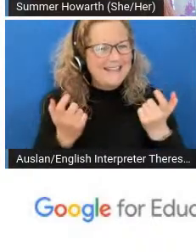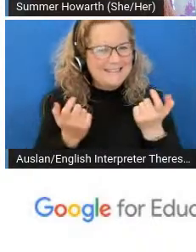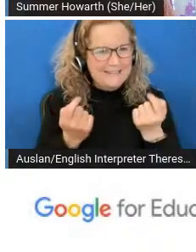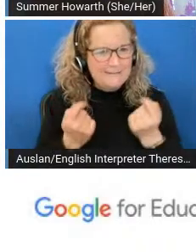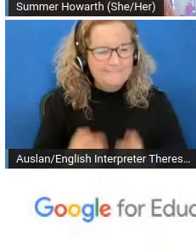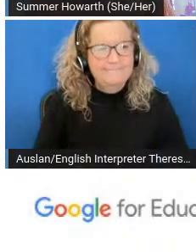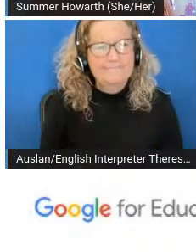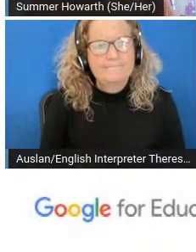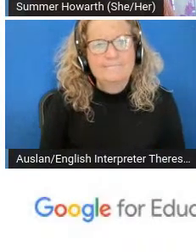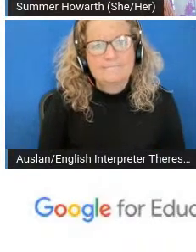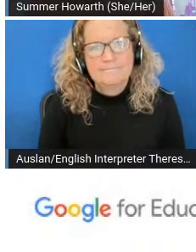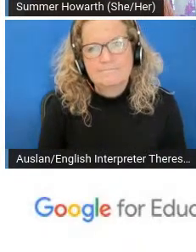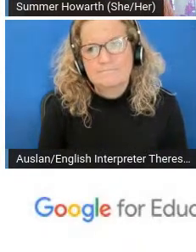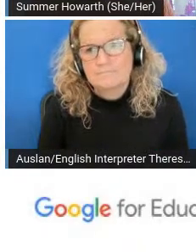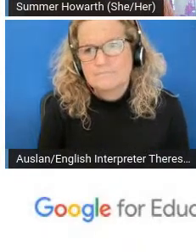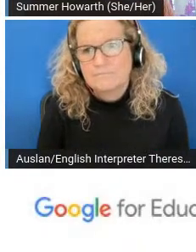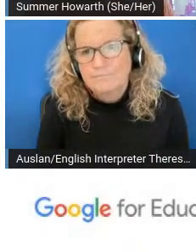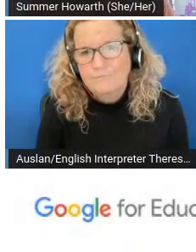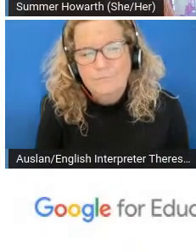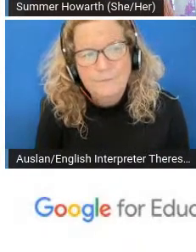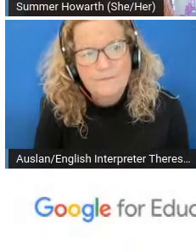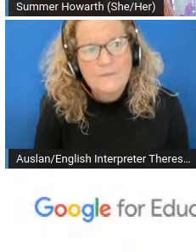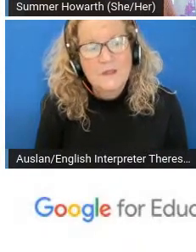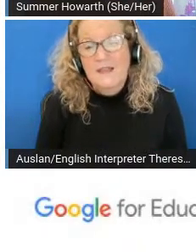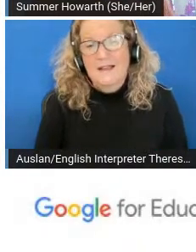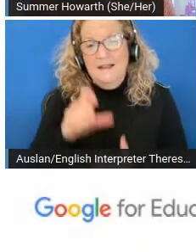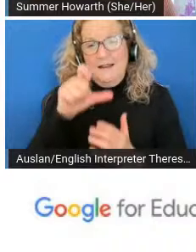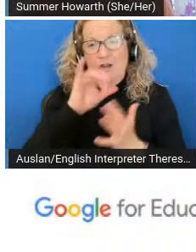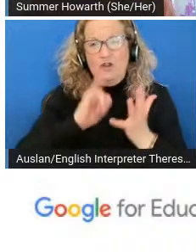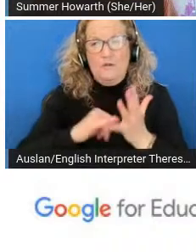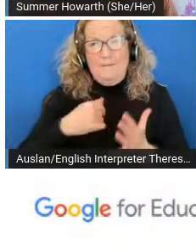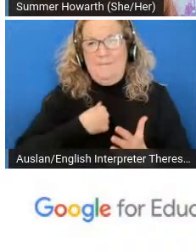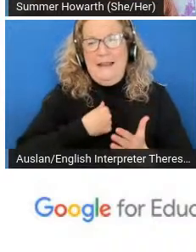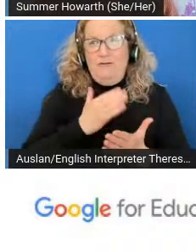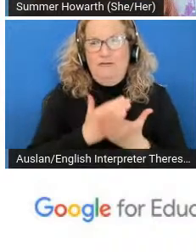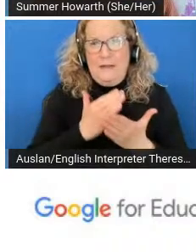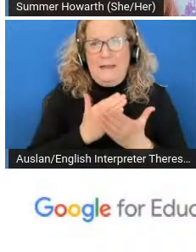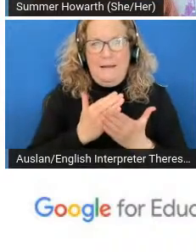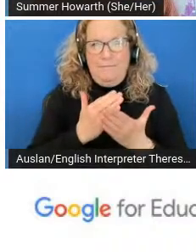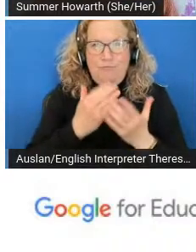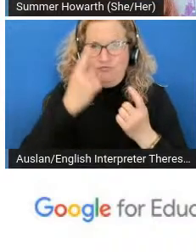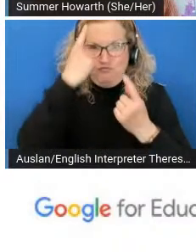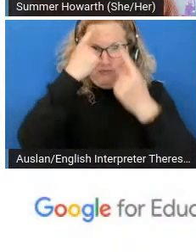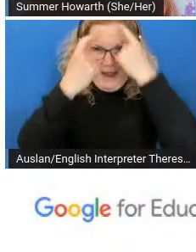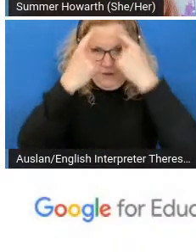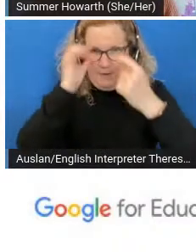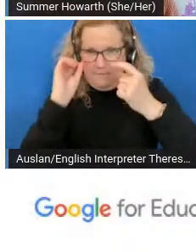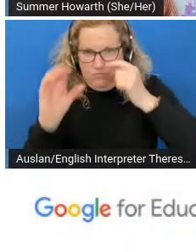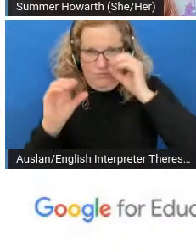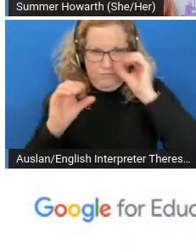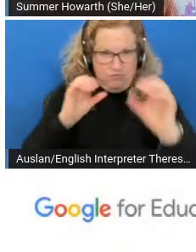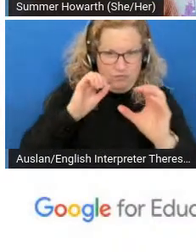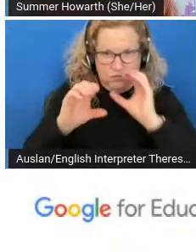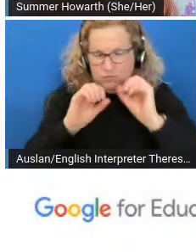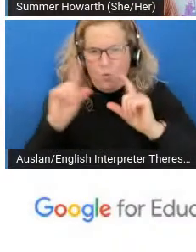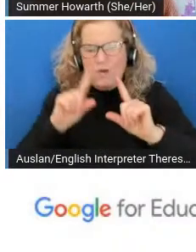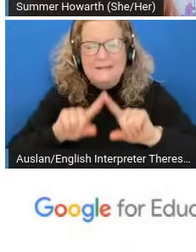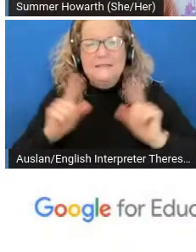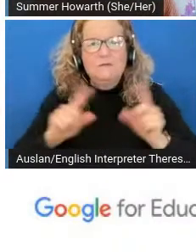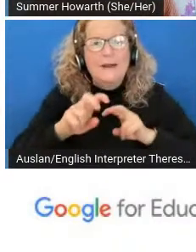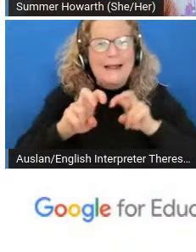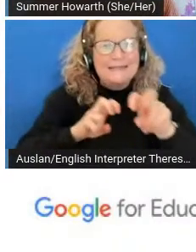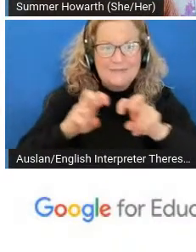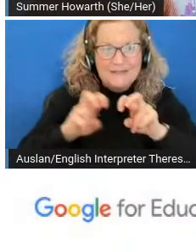do is just to I was brainstorming a little bit around what are the different things, what are the different